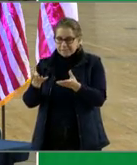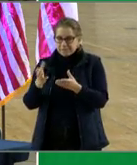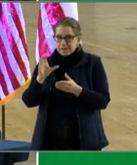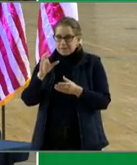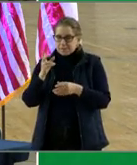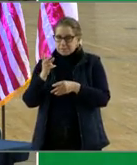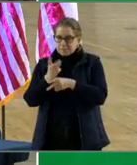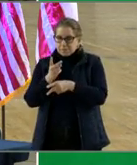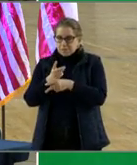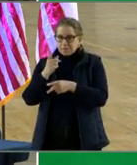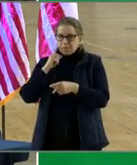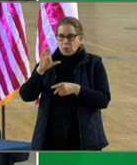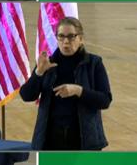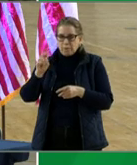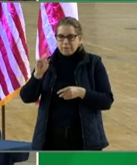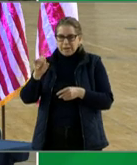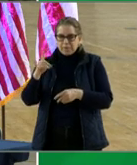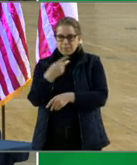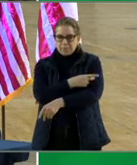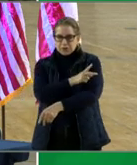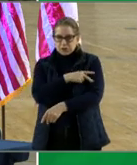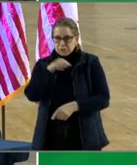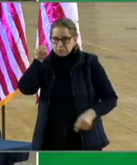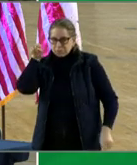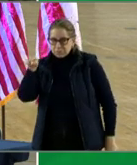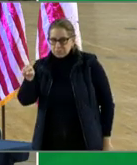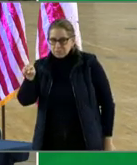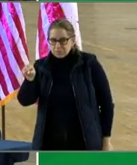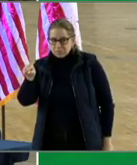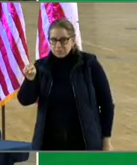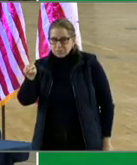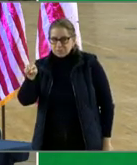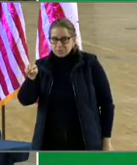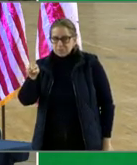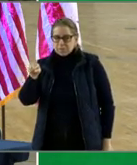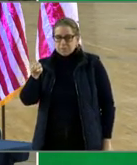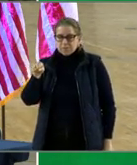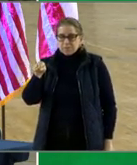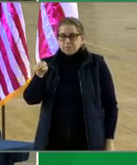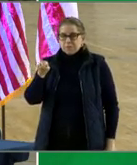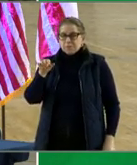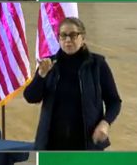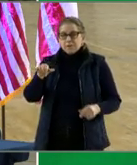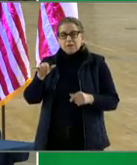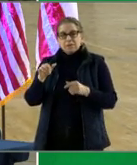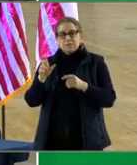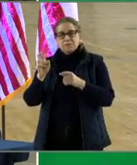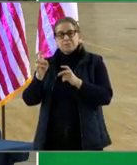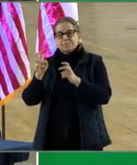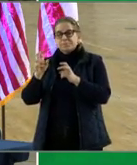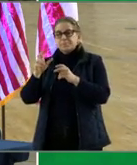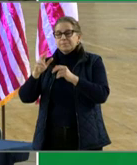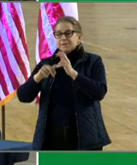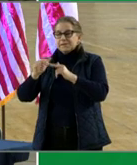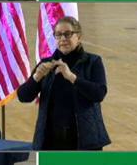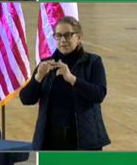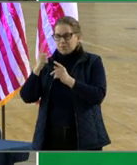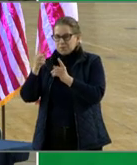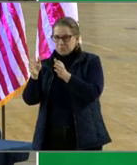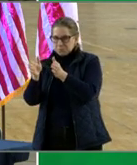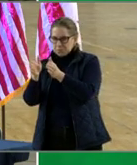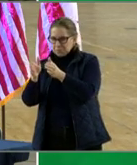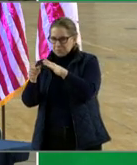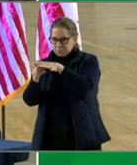a small amount of their facility dedicated to COVID-19 care. Our planning assumptions in the model, in that